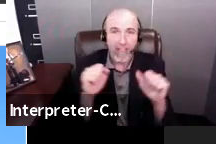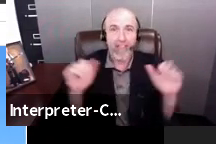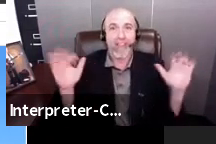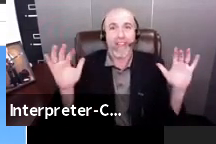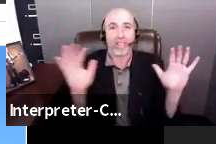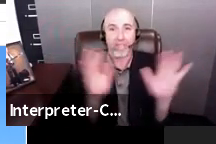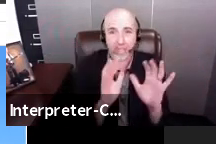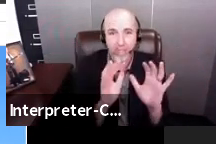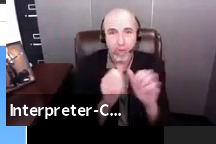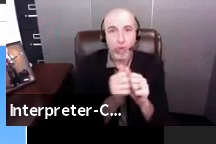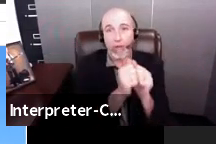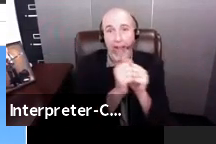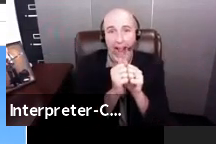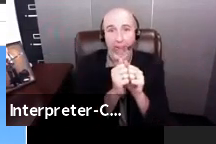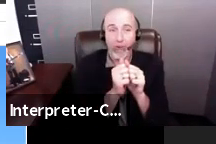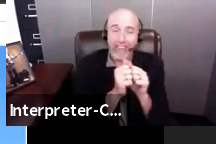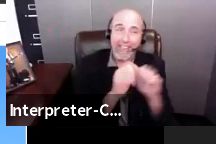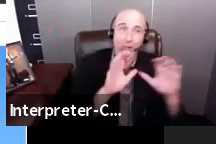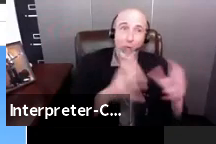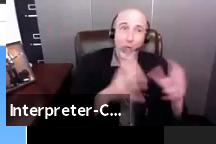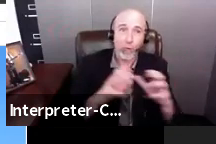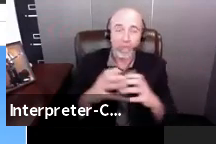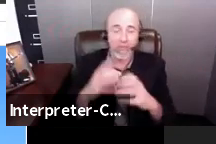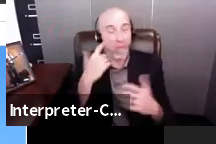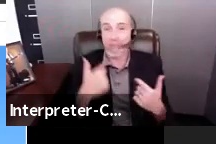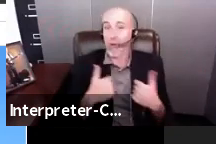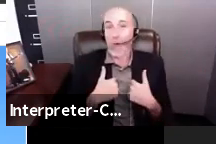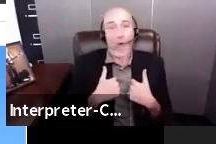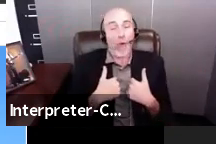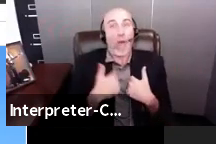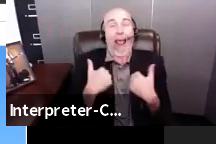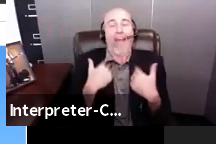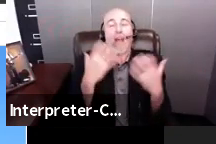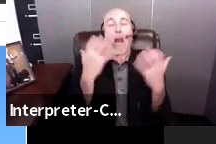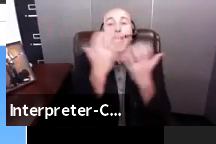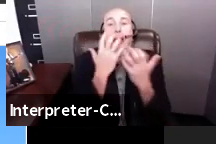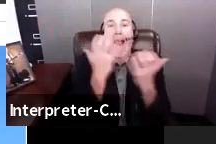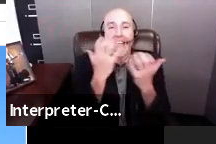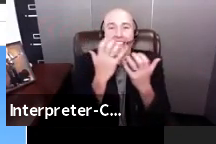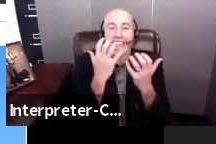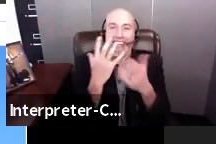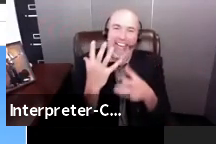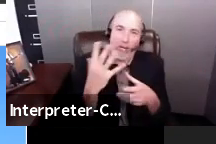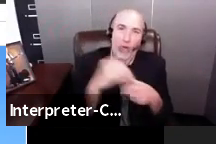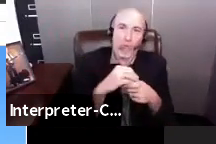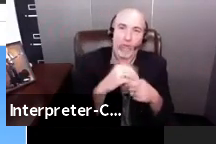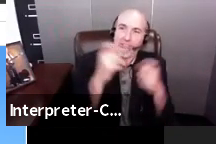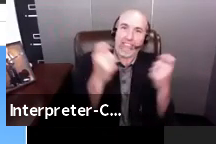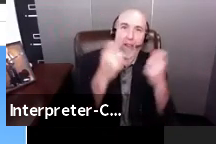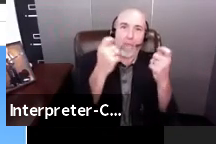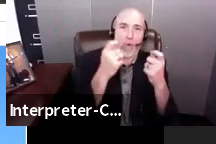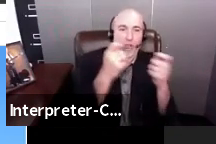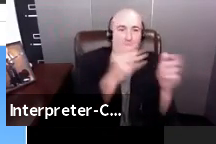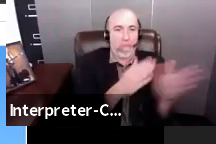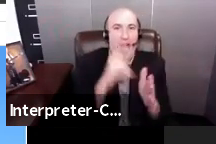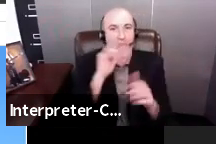together in groups because we've got an amazing inclusive celebration planned for that day